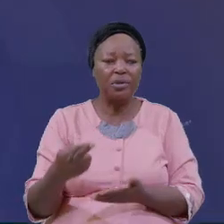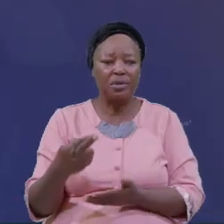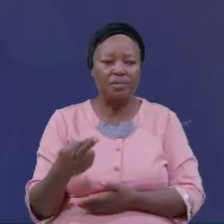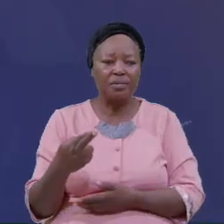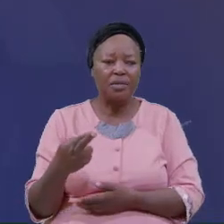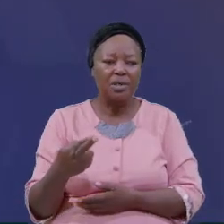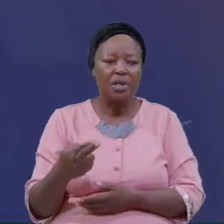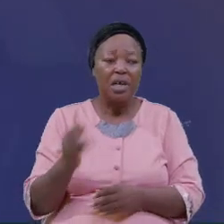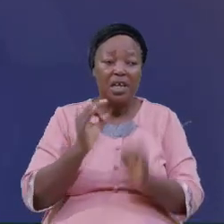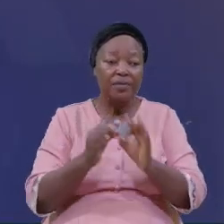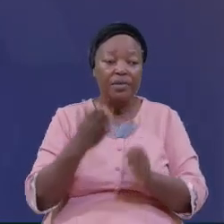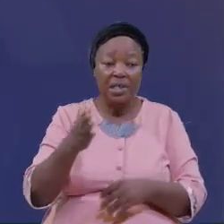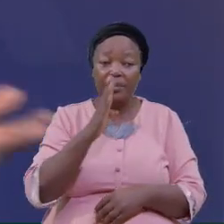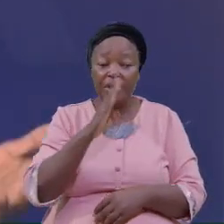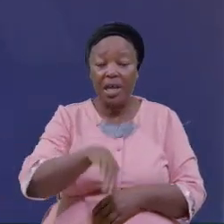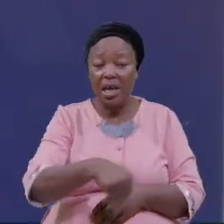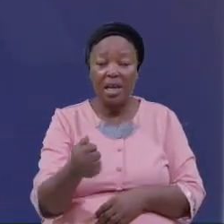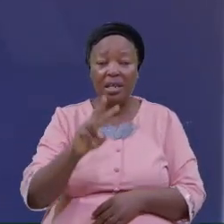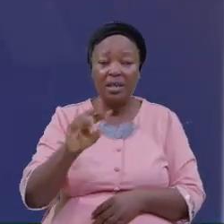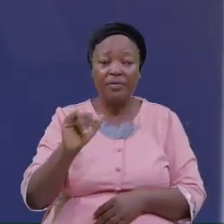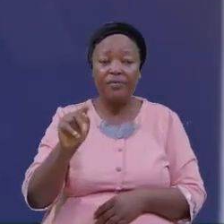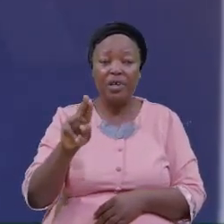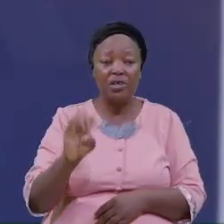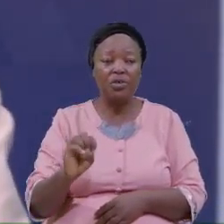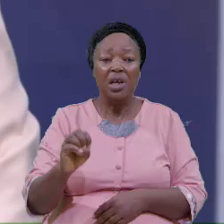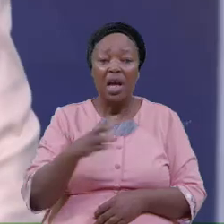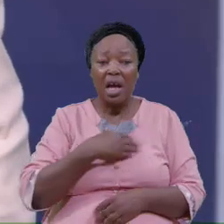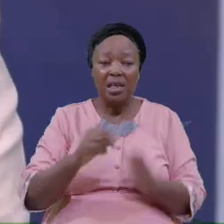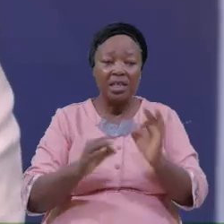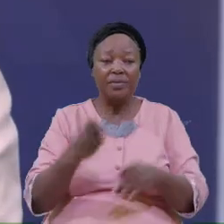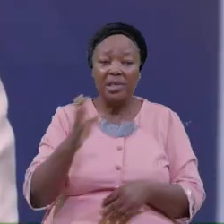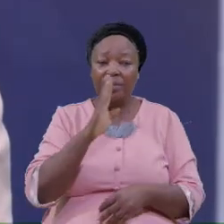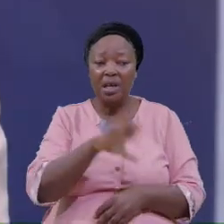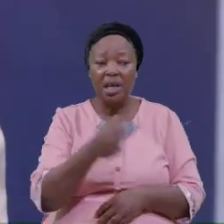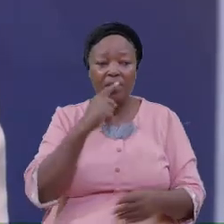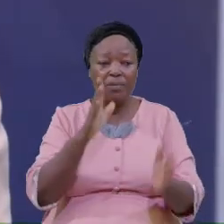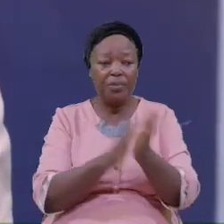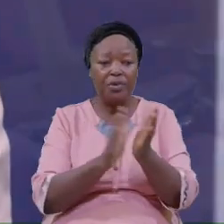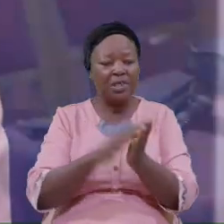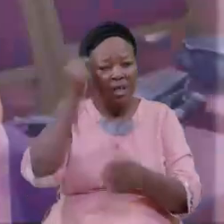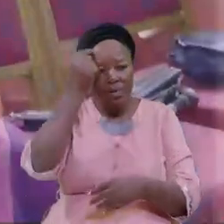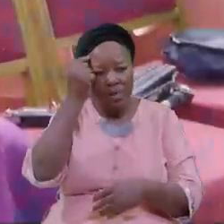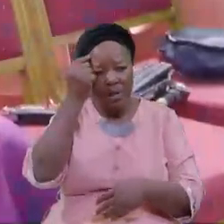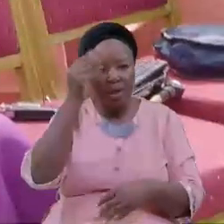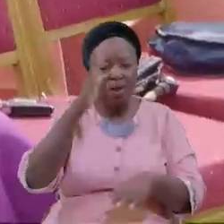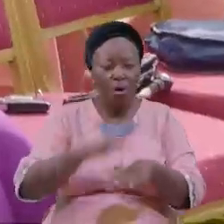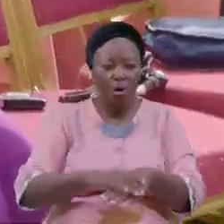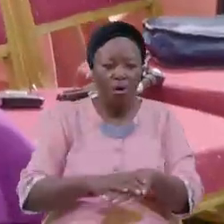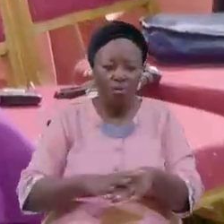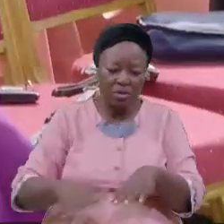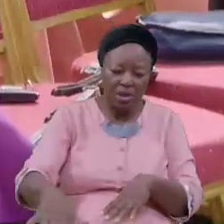be any virtue and if there be any praise, think on